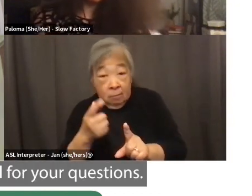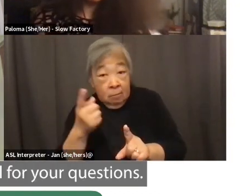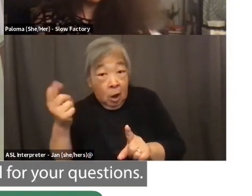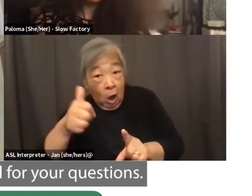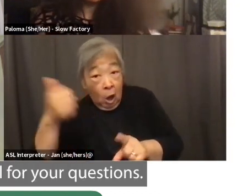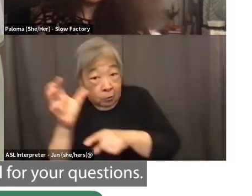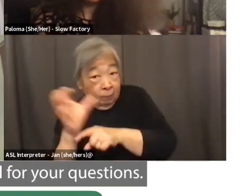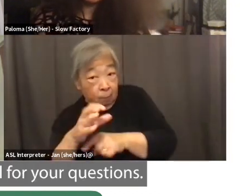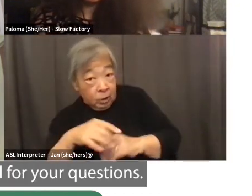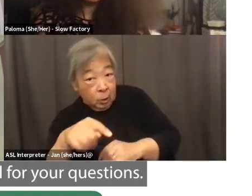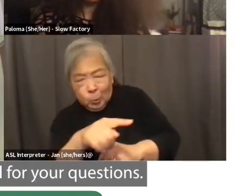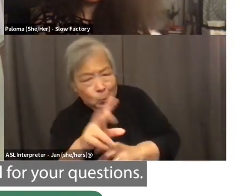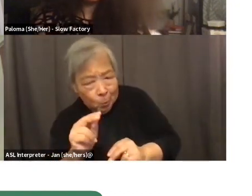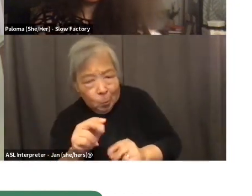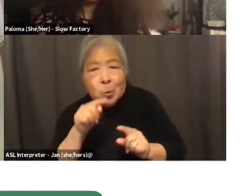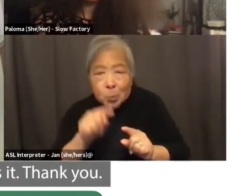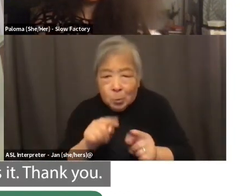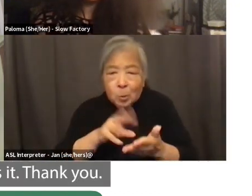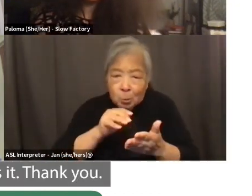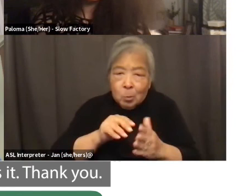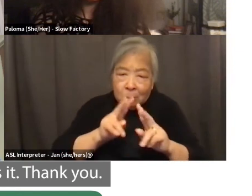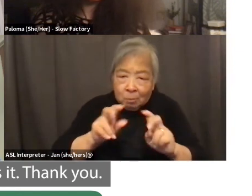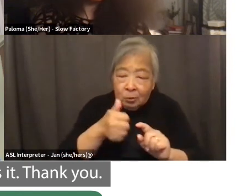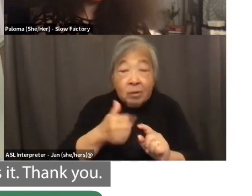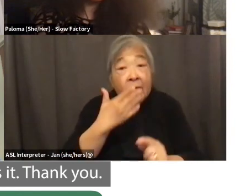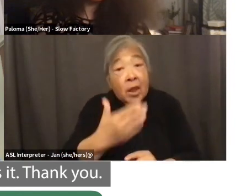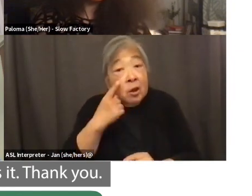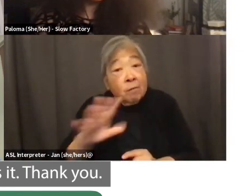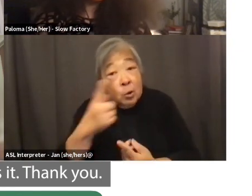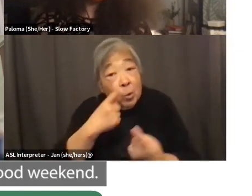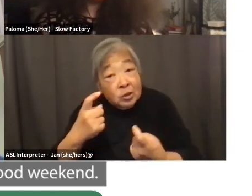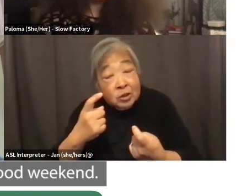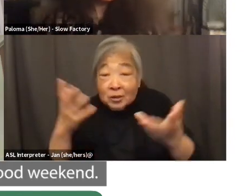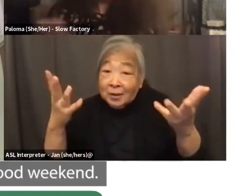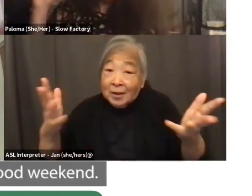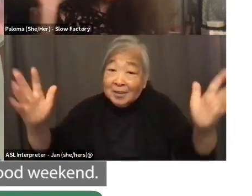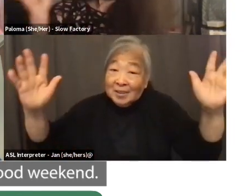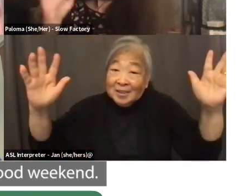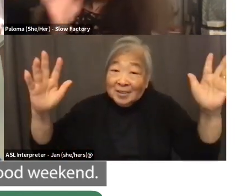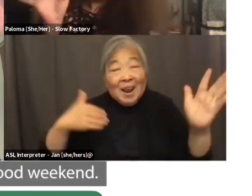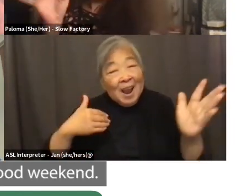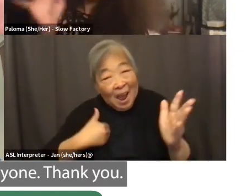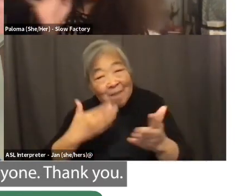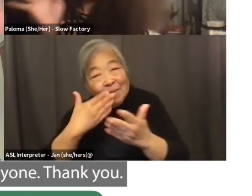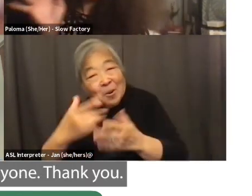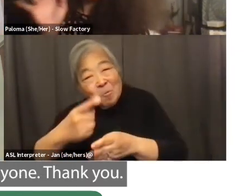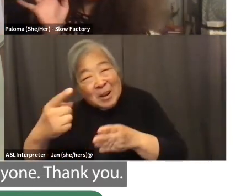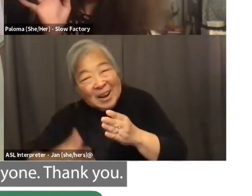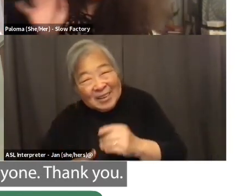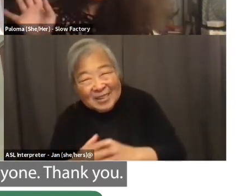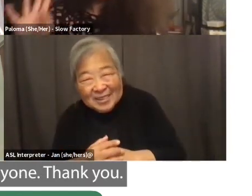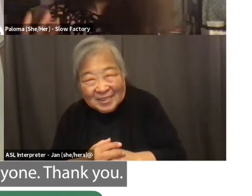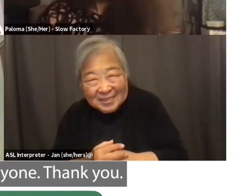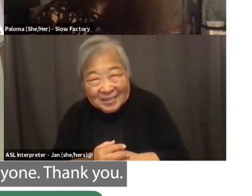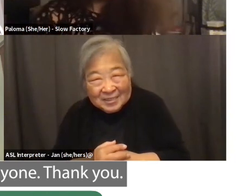thank you all for your questions. And that's it. Thank you. Have a good weekend. Thank you all.